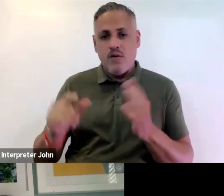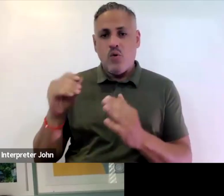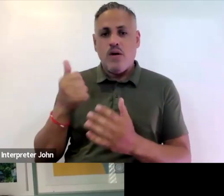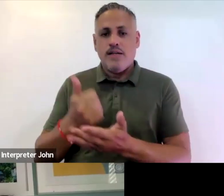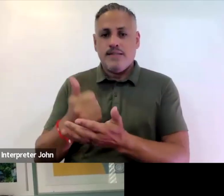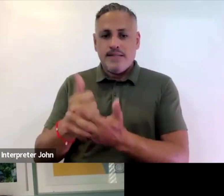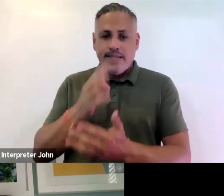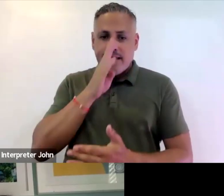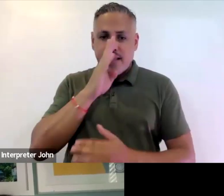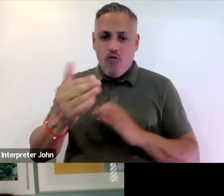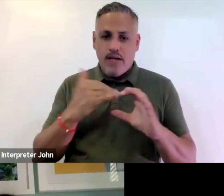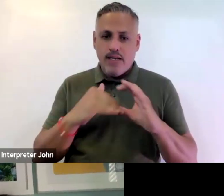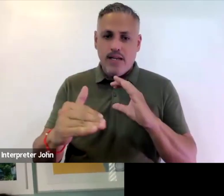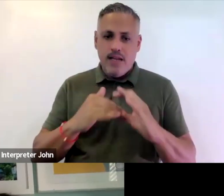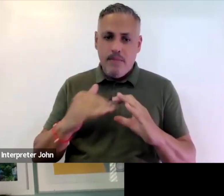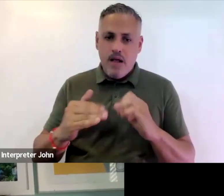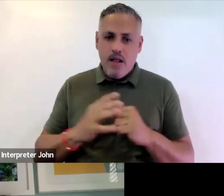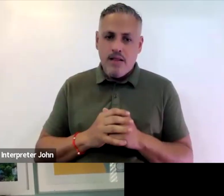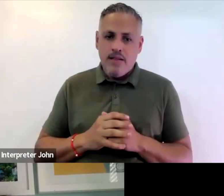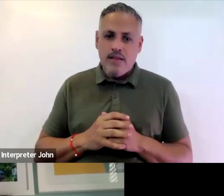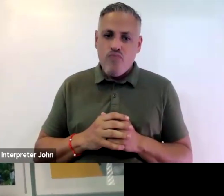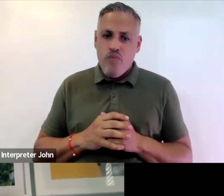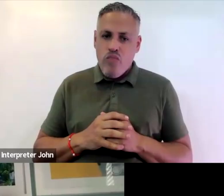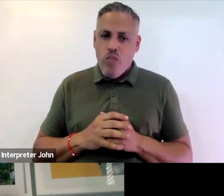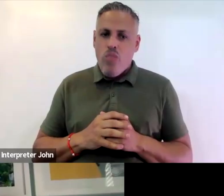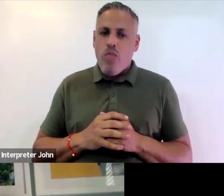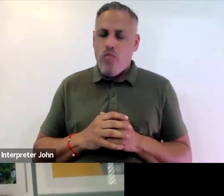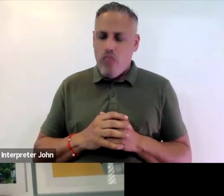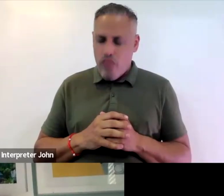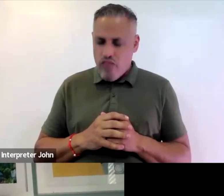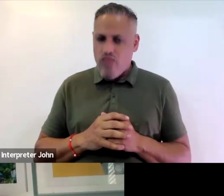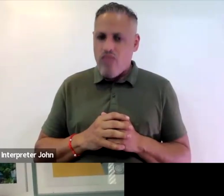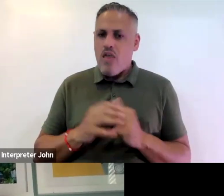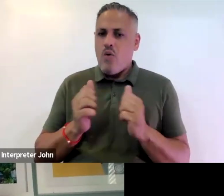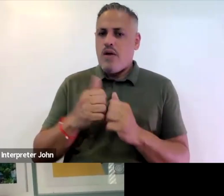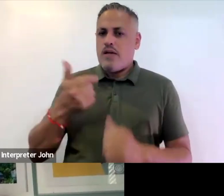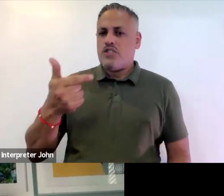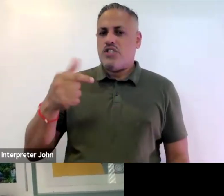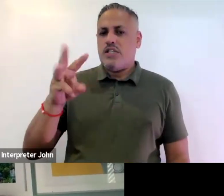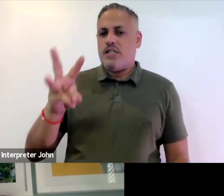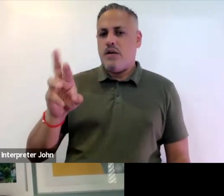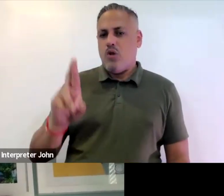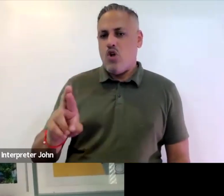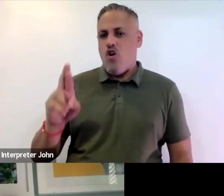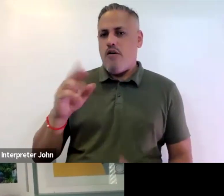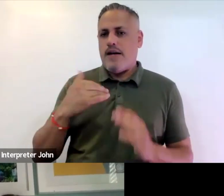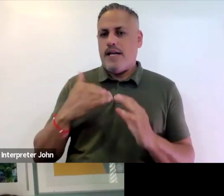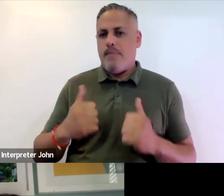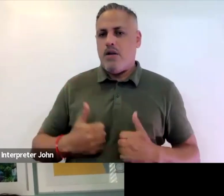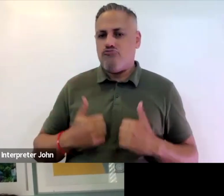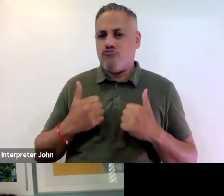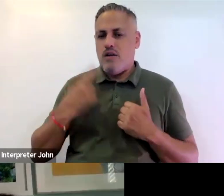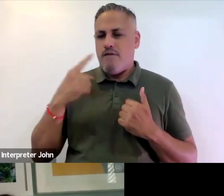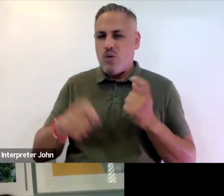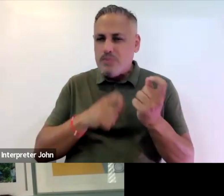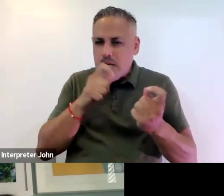direct email advice via our DWR Fund email address for